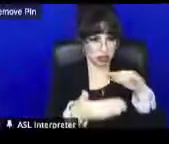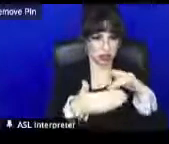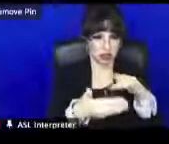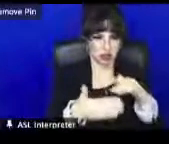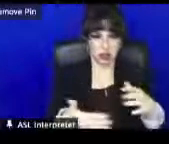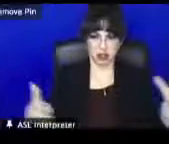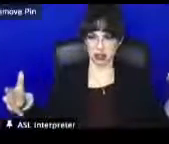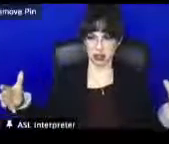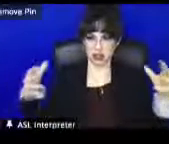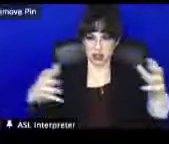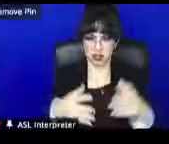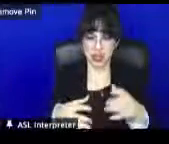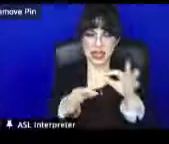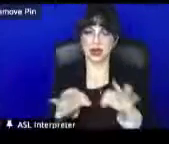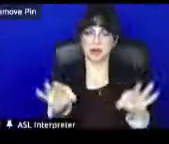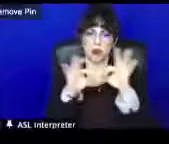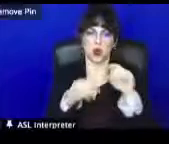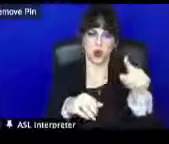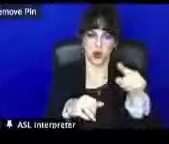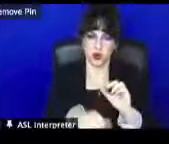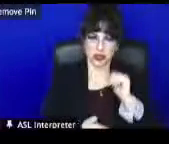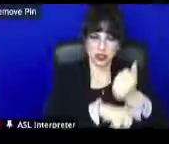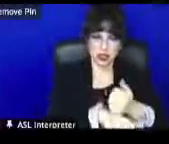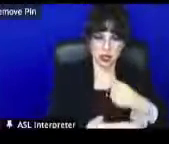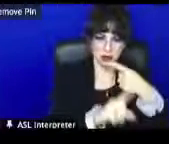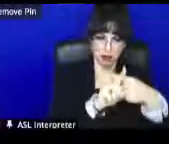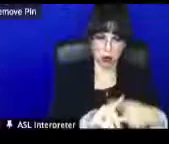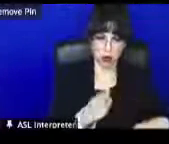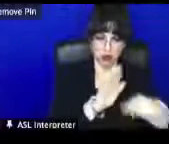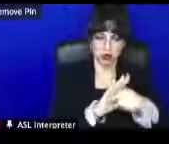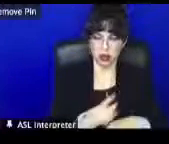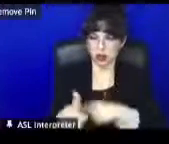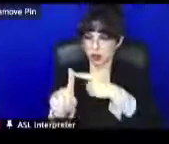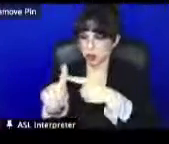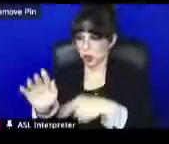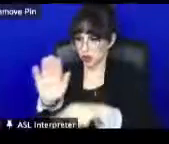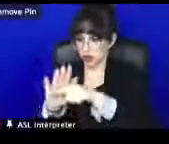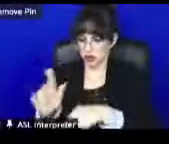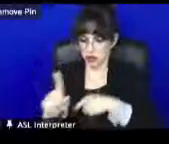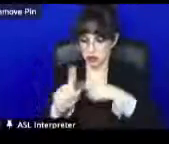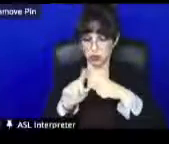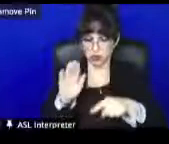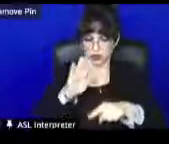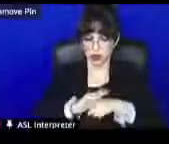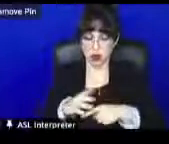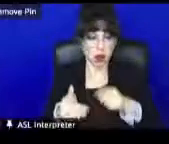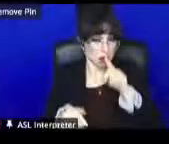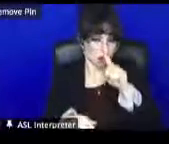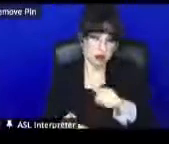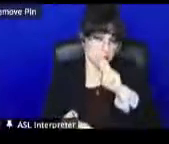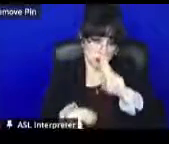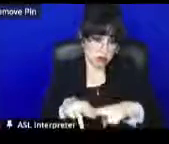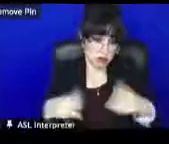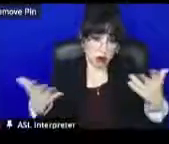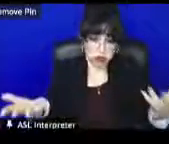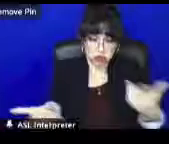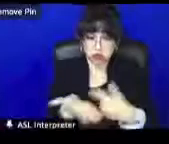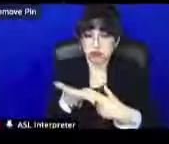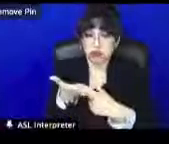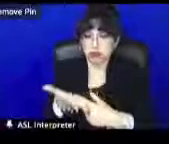and cons of them, which was really, really interesting and fun. And then, children sort of